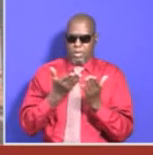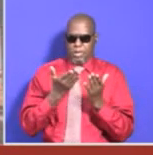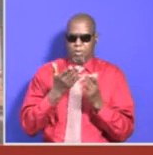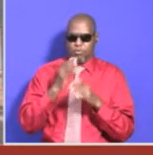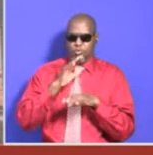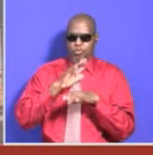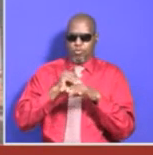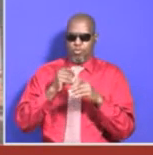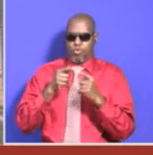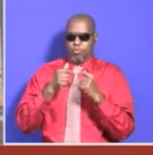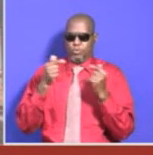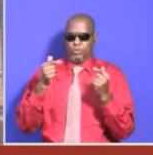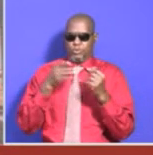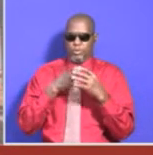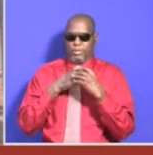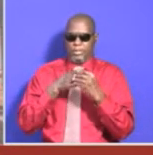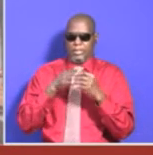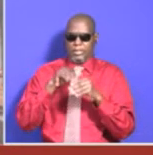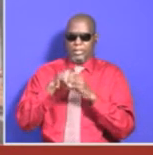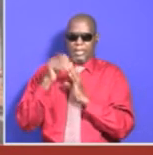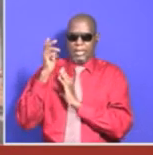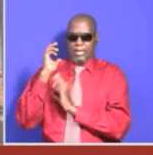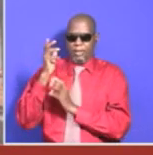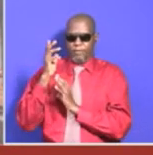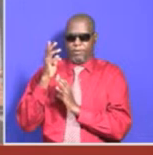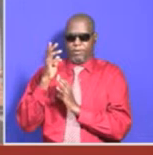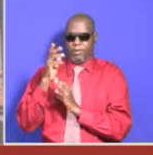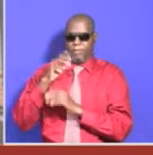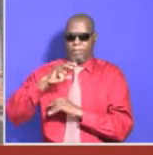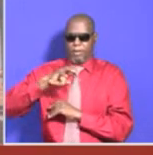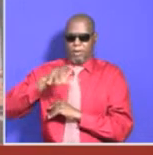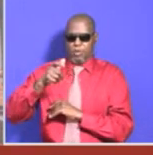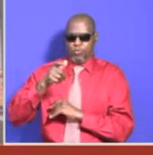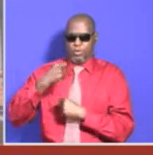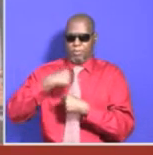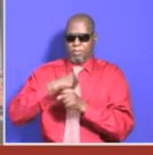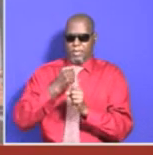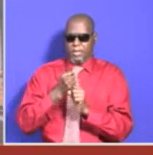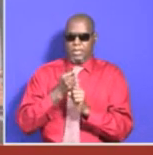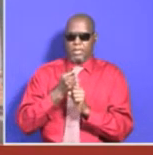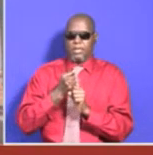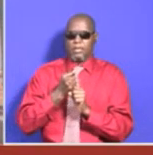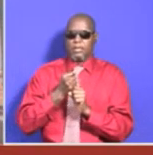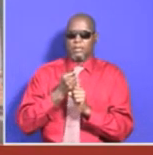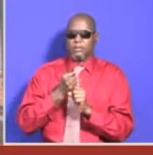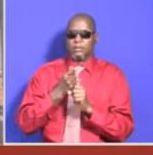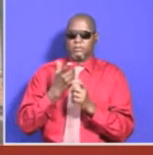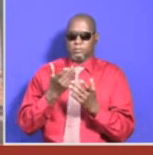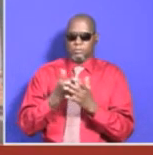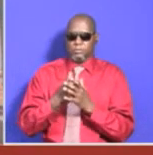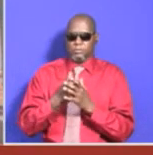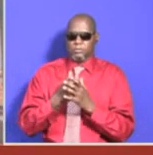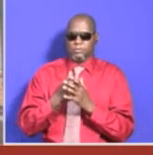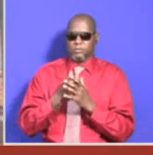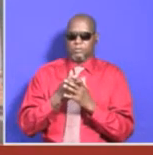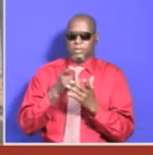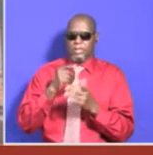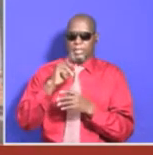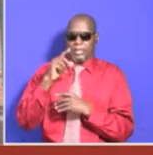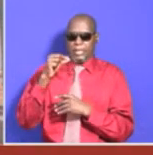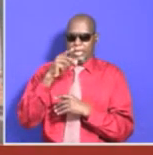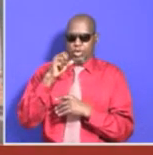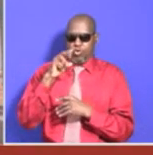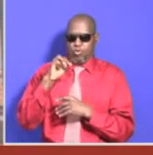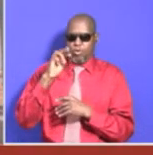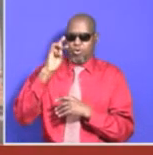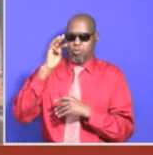for the opposition leaders in Kilifi County in reviving the economy of the region. This was after leaders, including Governor Gideon Mongaro